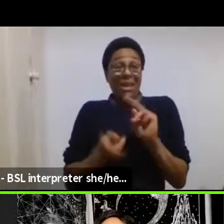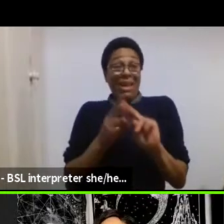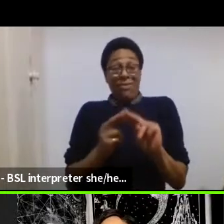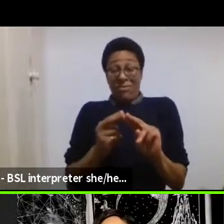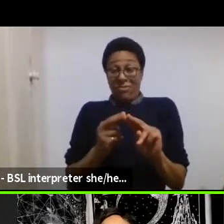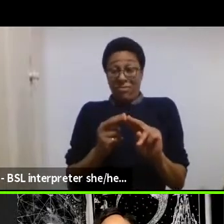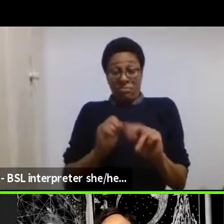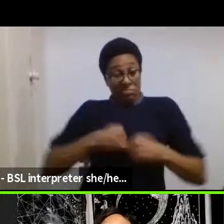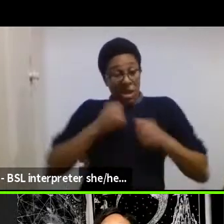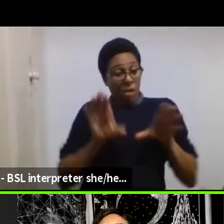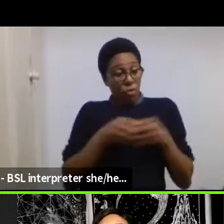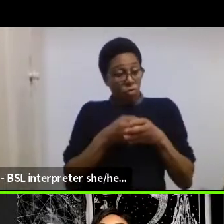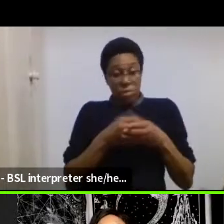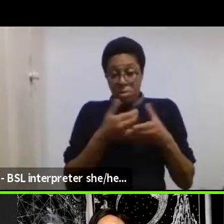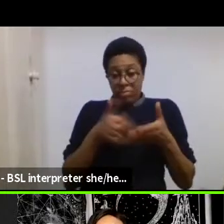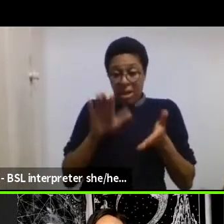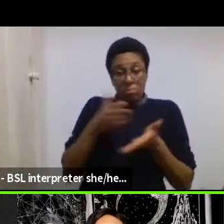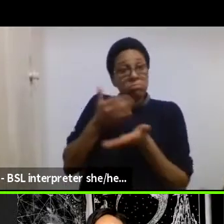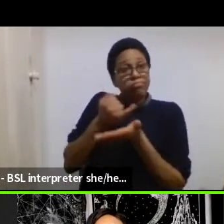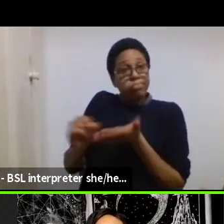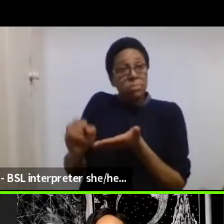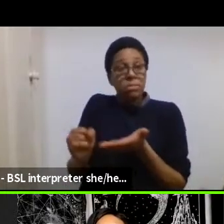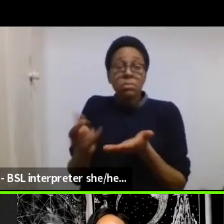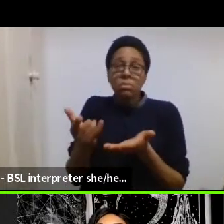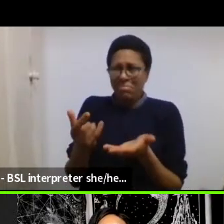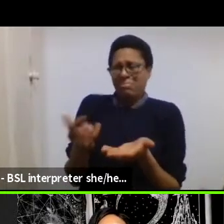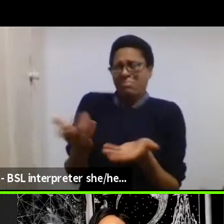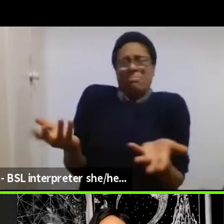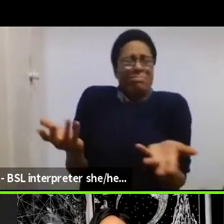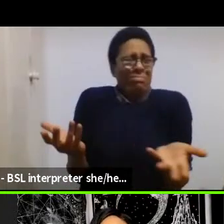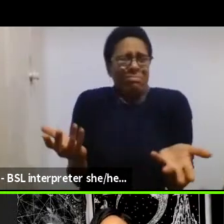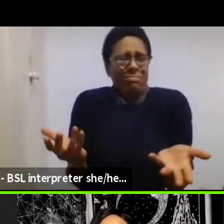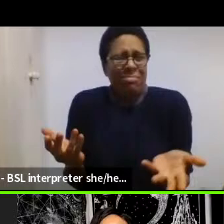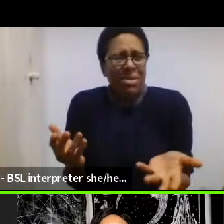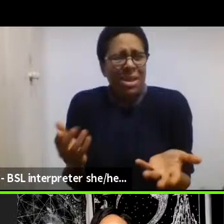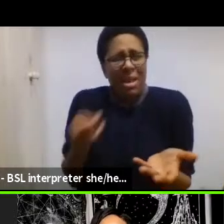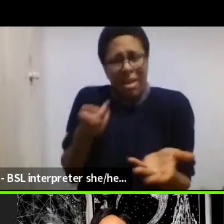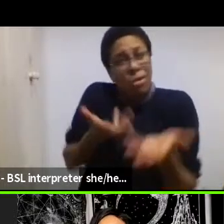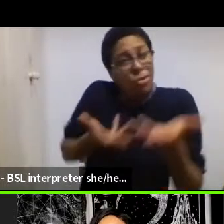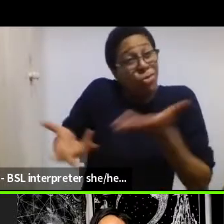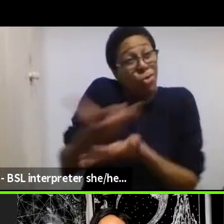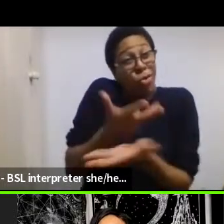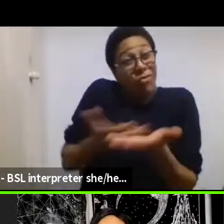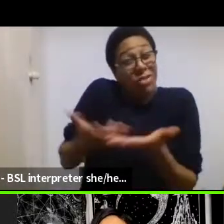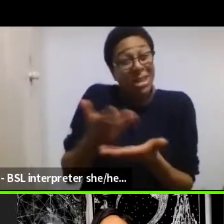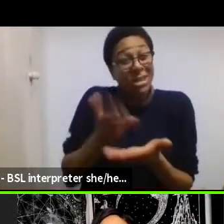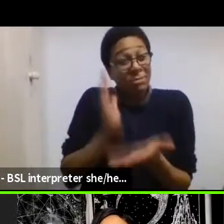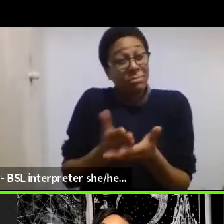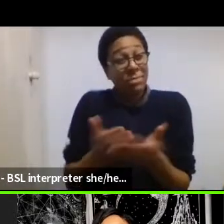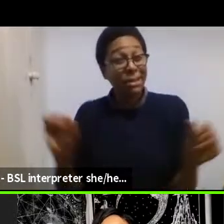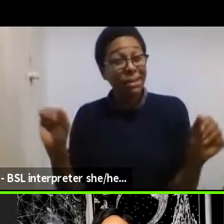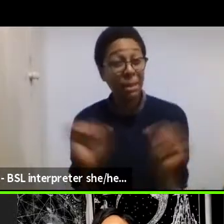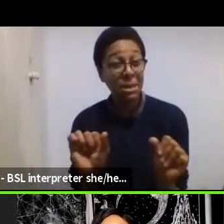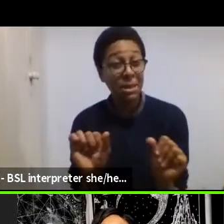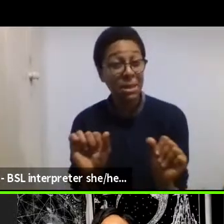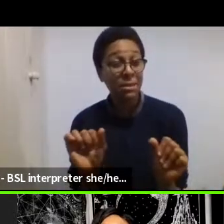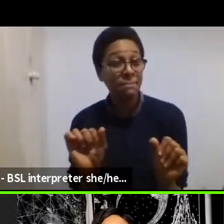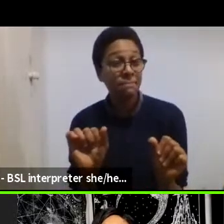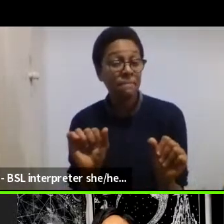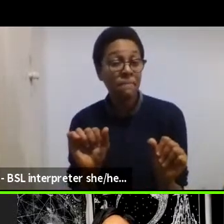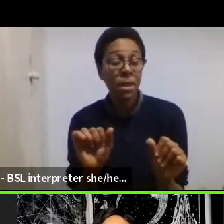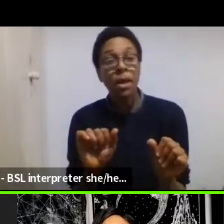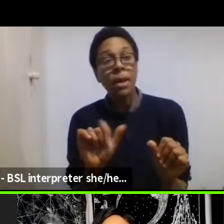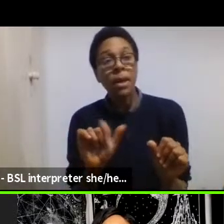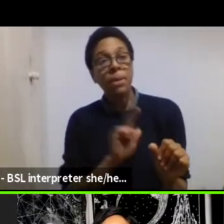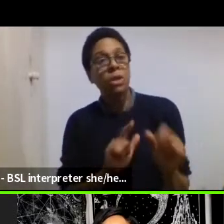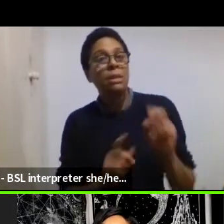being exclusionary, but you're also limiting your conversations about sexuality by making the entire premise of being queer quite